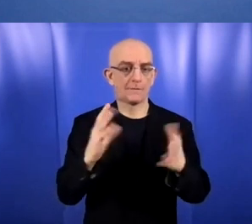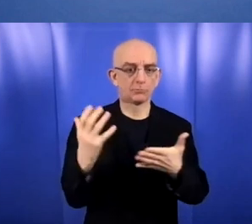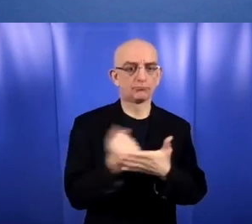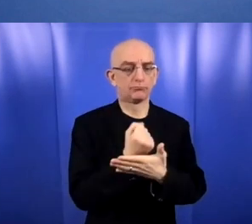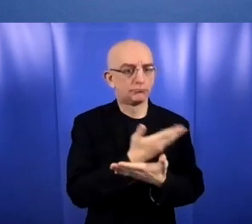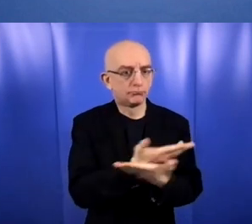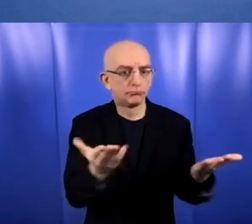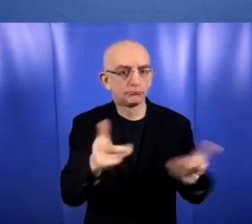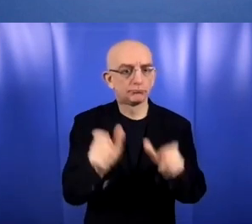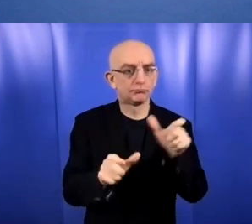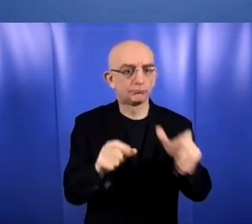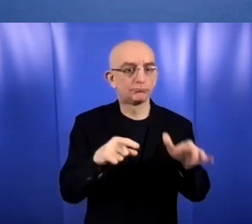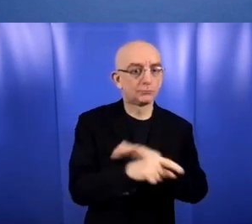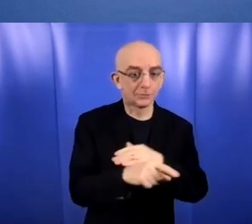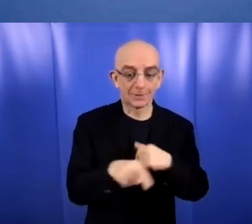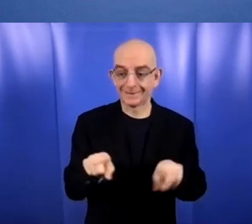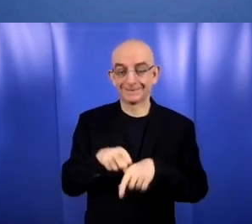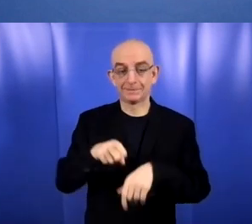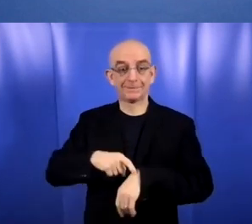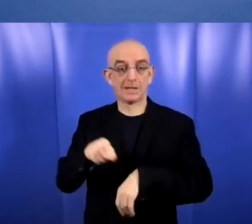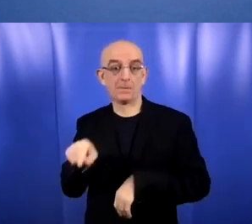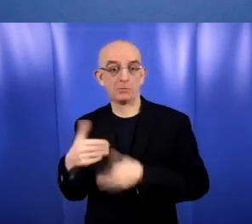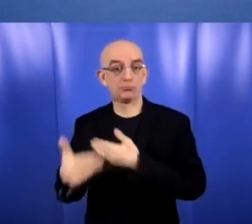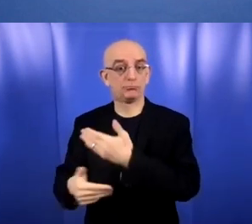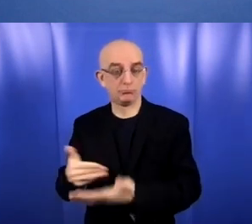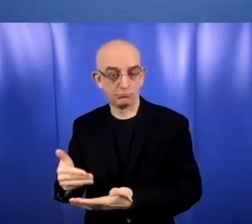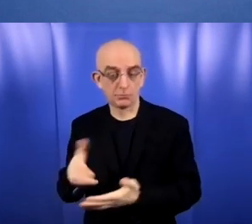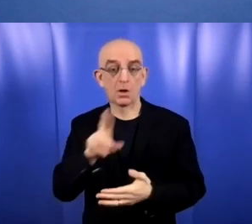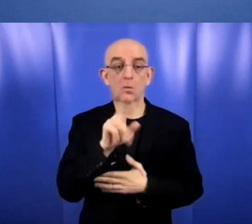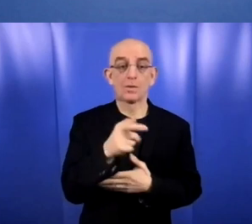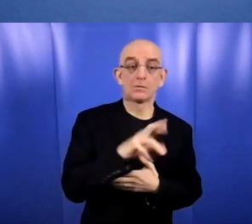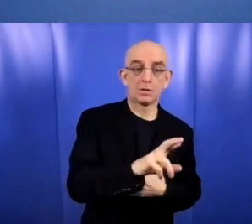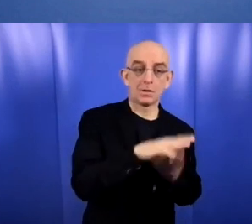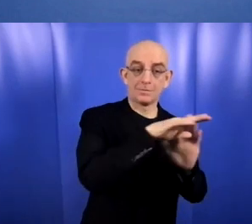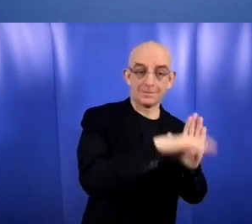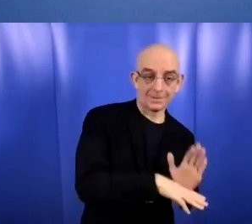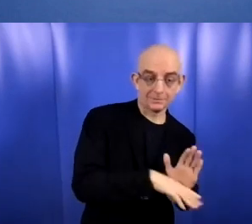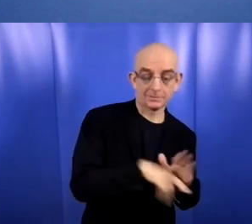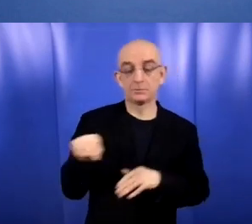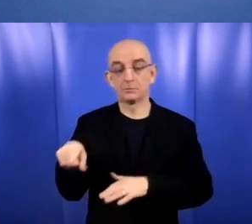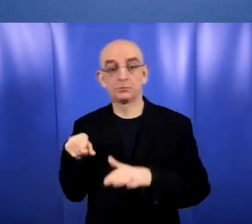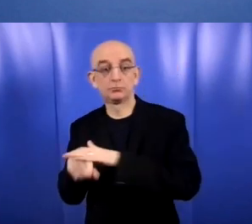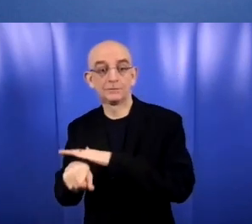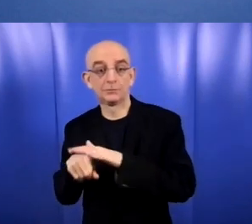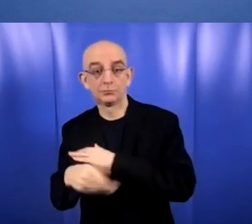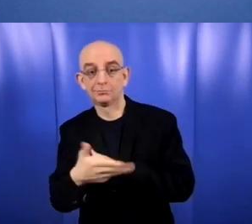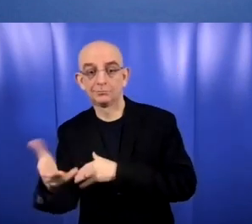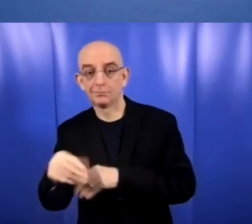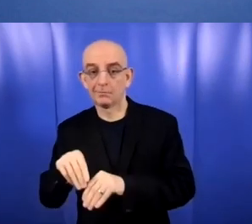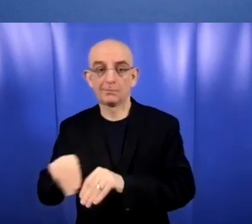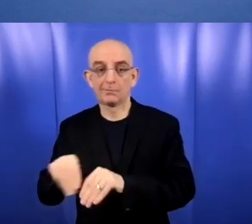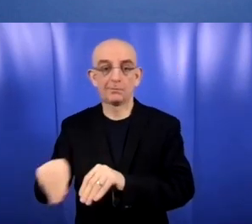UNHCR will protect and assist. But by doing that work, by engaging with